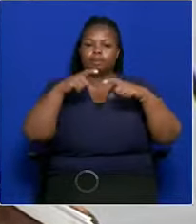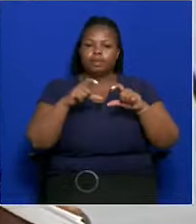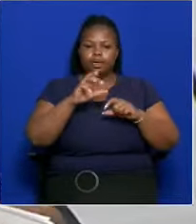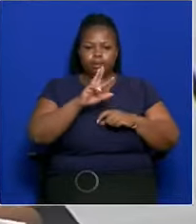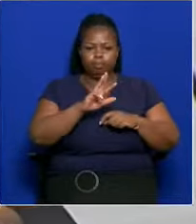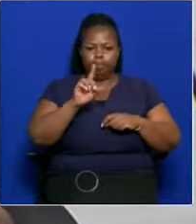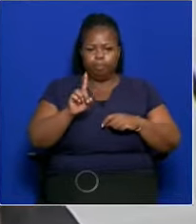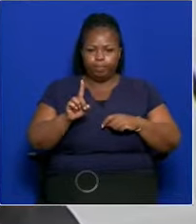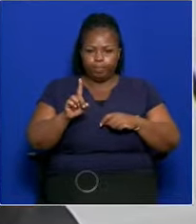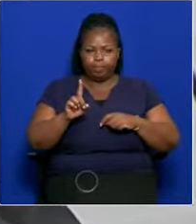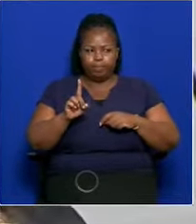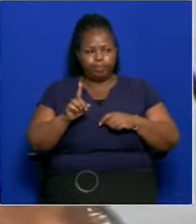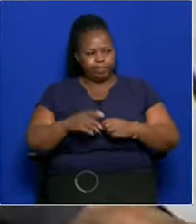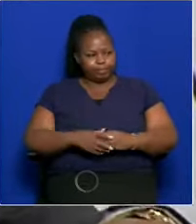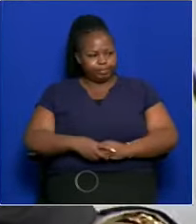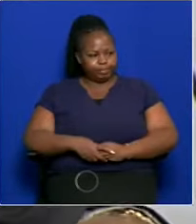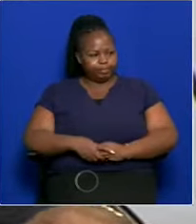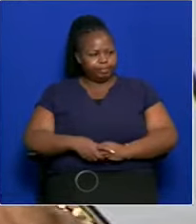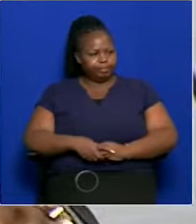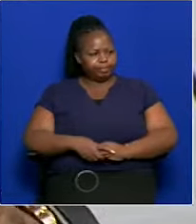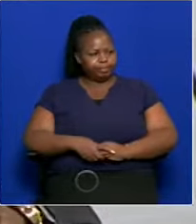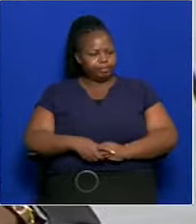statement.